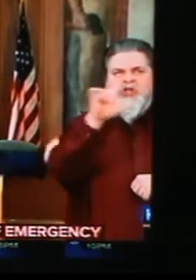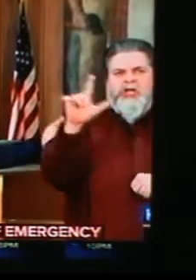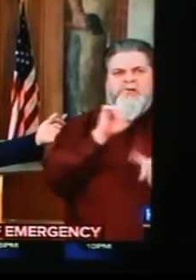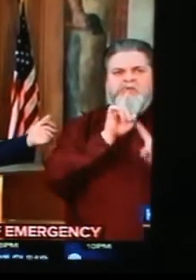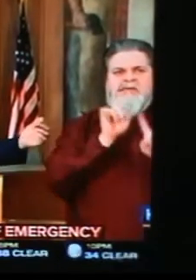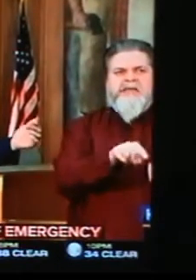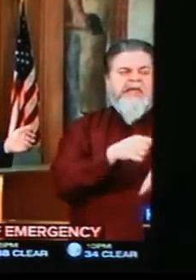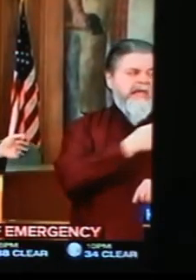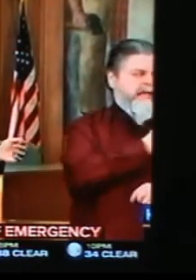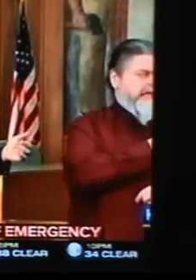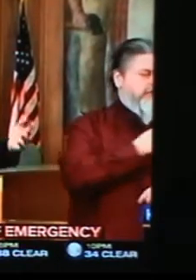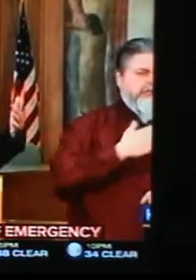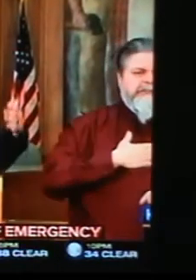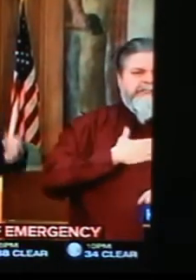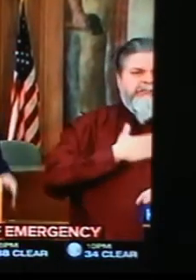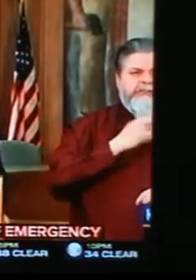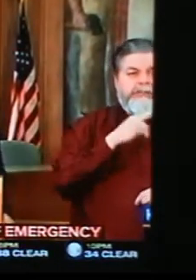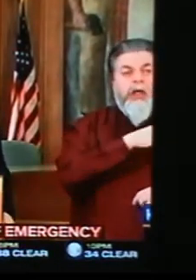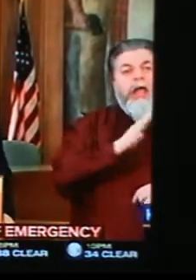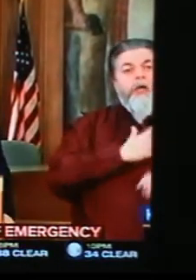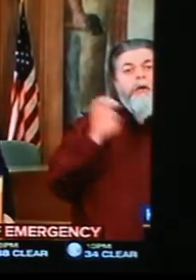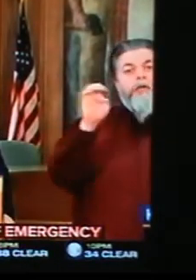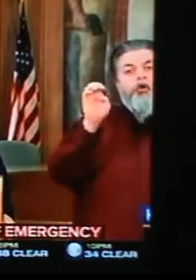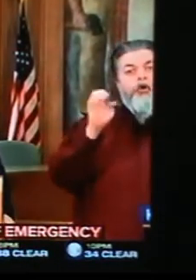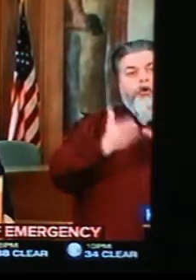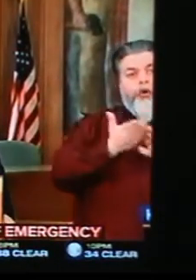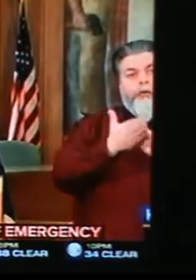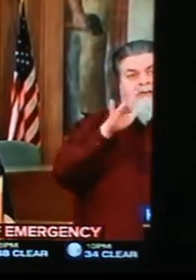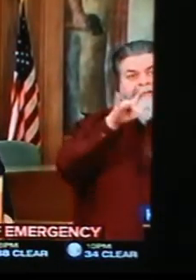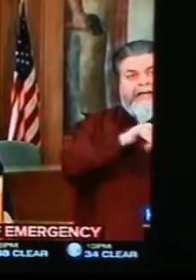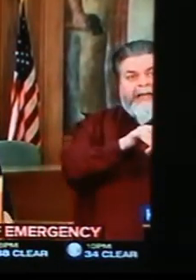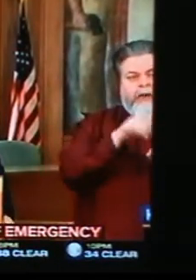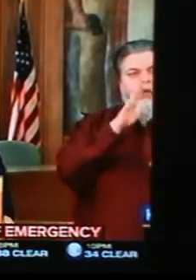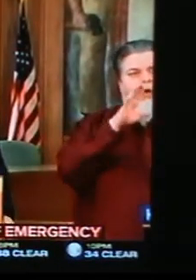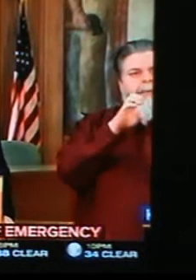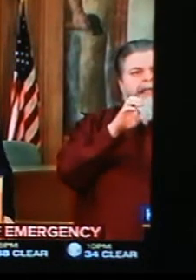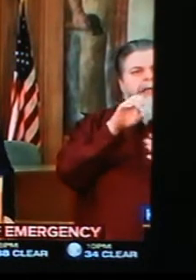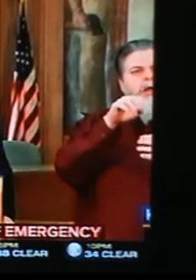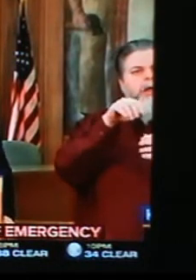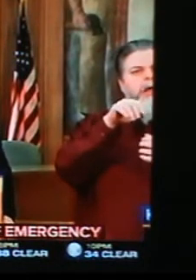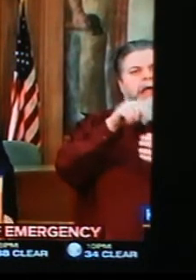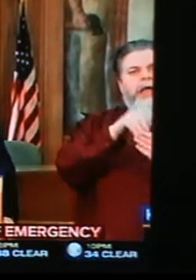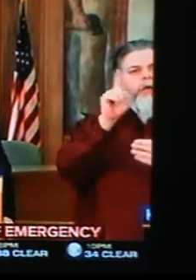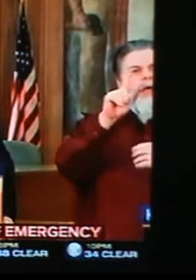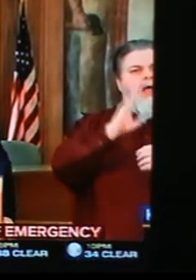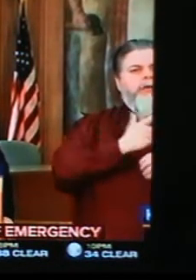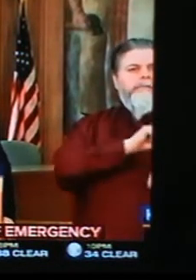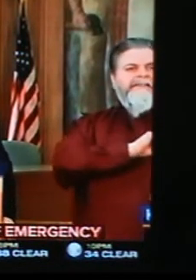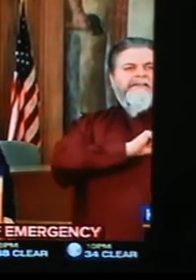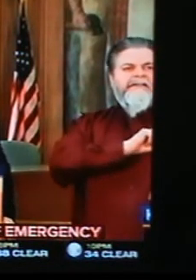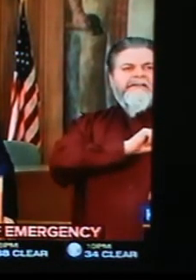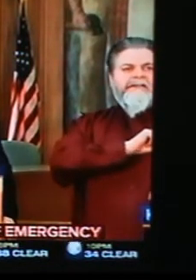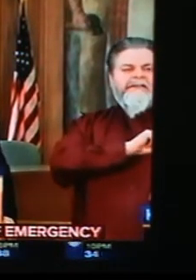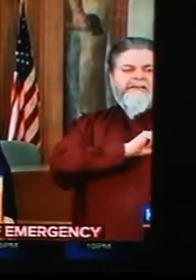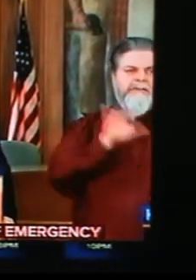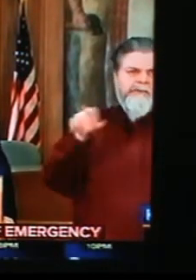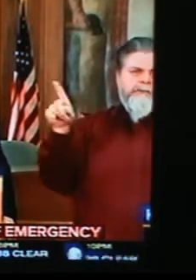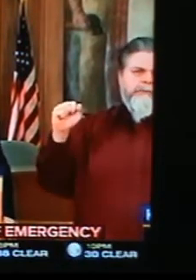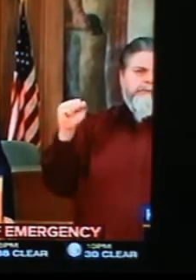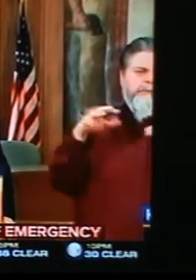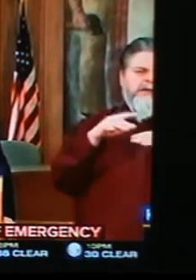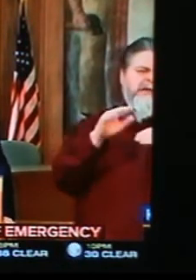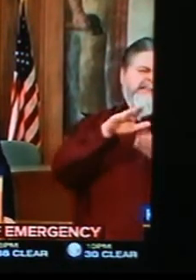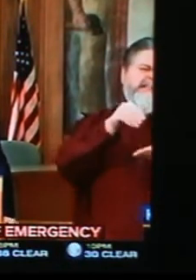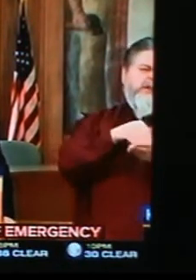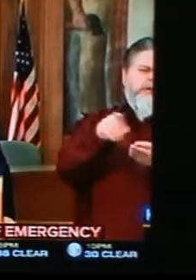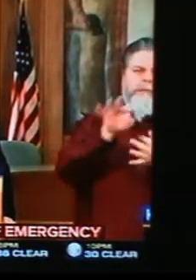about this if you want. But our emergency operations center typically is at our law enforcement center. That's where it will be again for this. That's